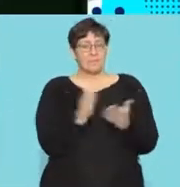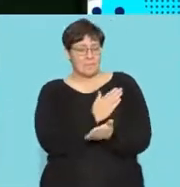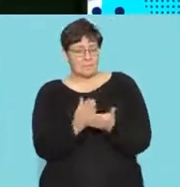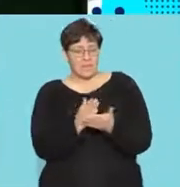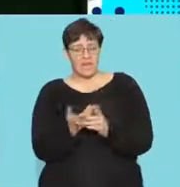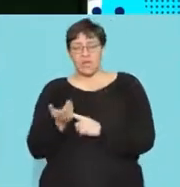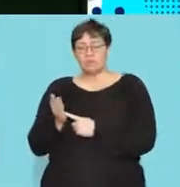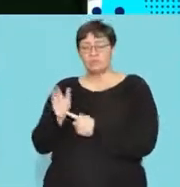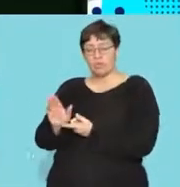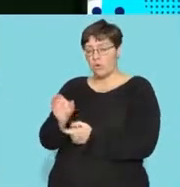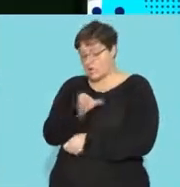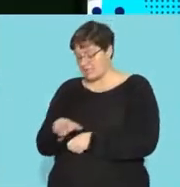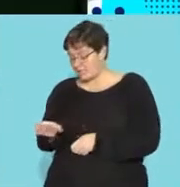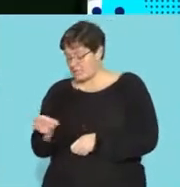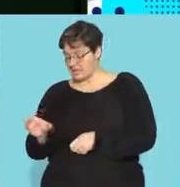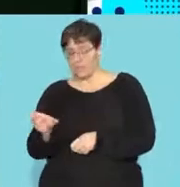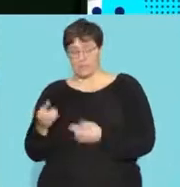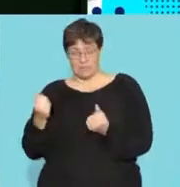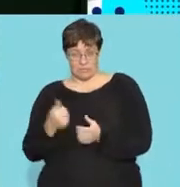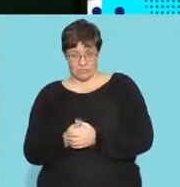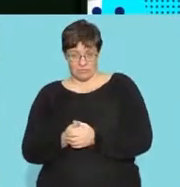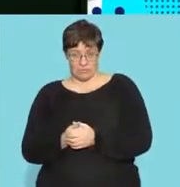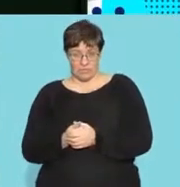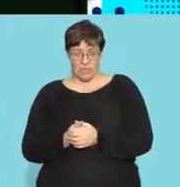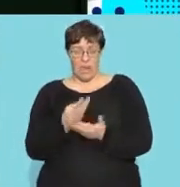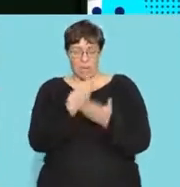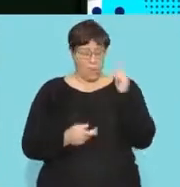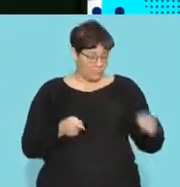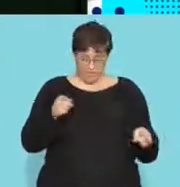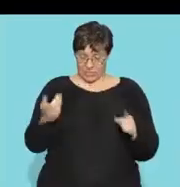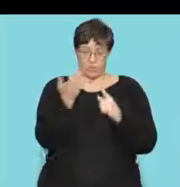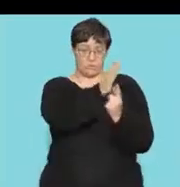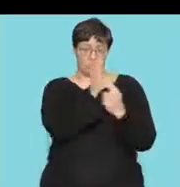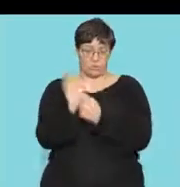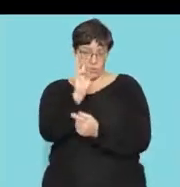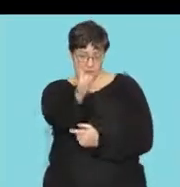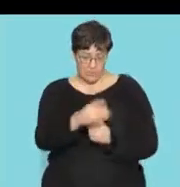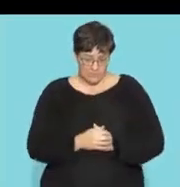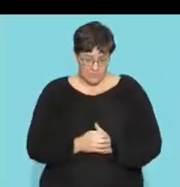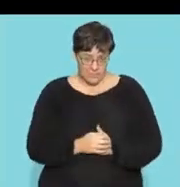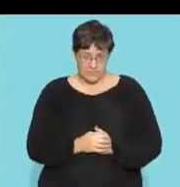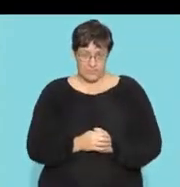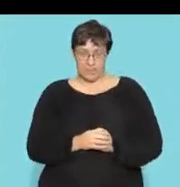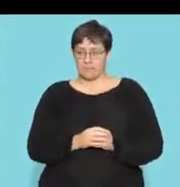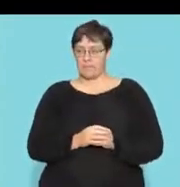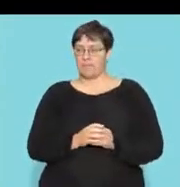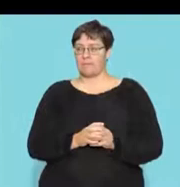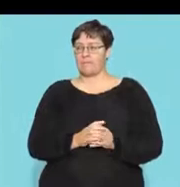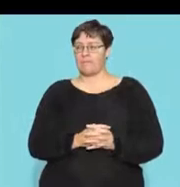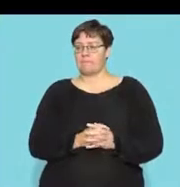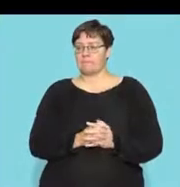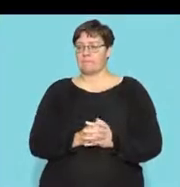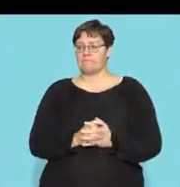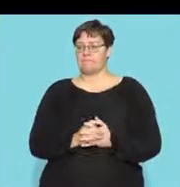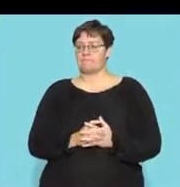as a separate amount. I'm going to show you both methods here. Watch. In this case here, it's added